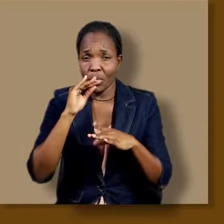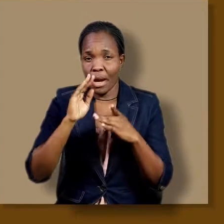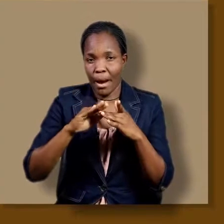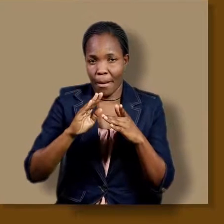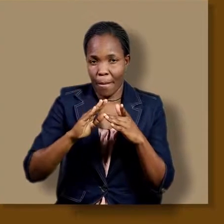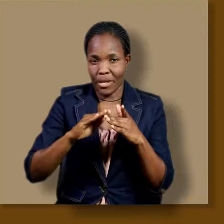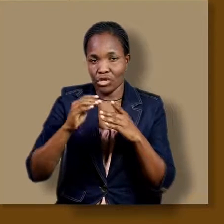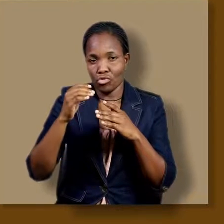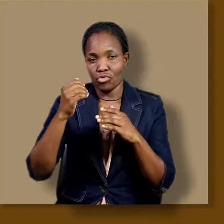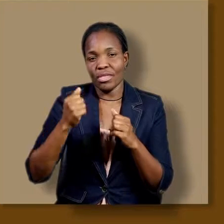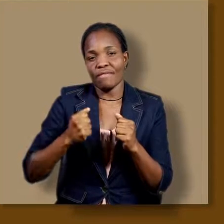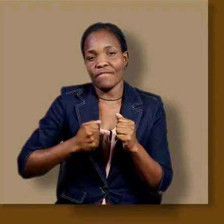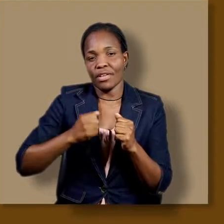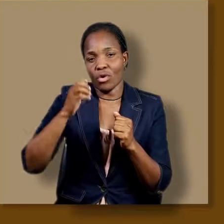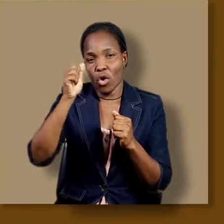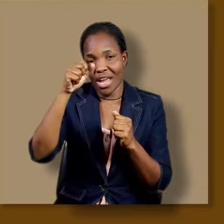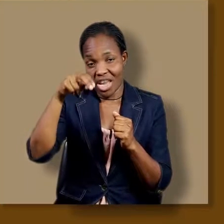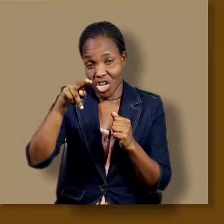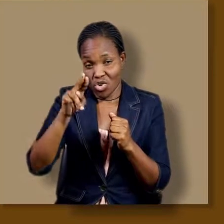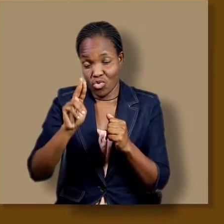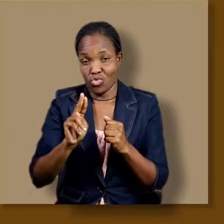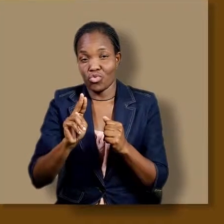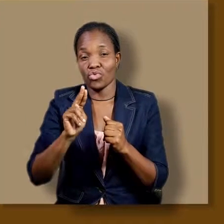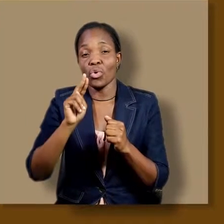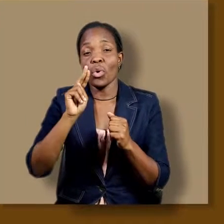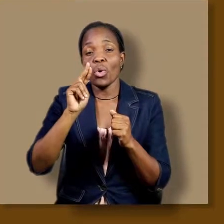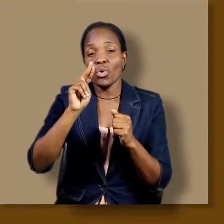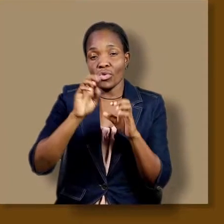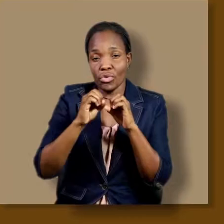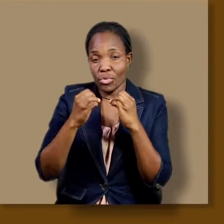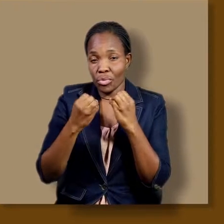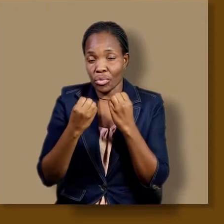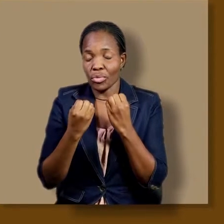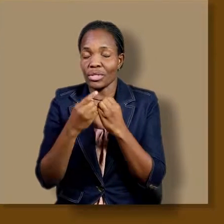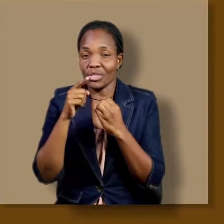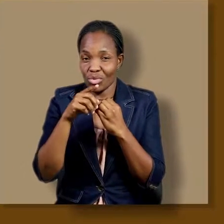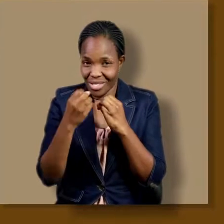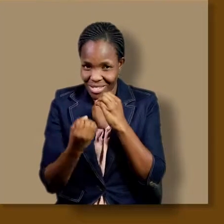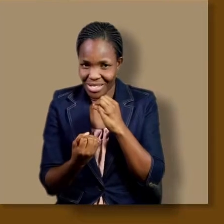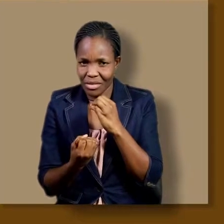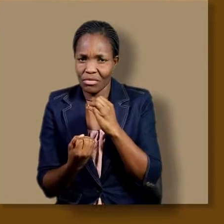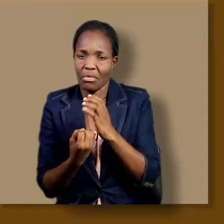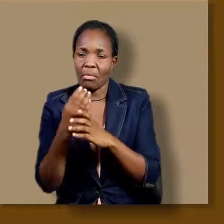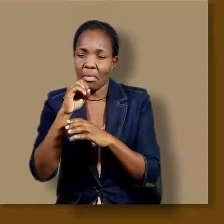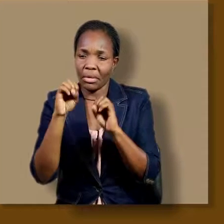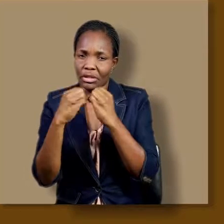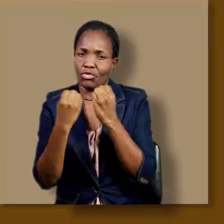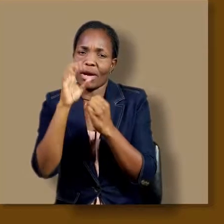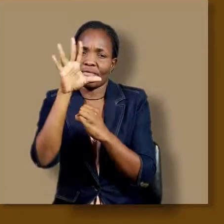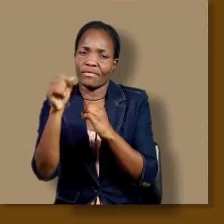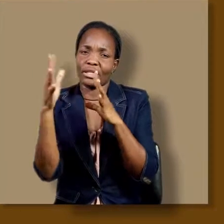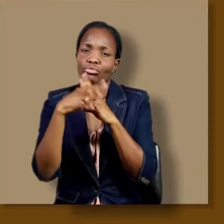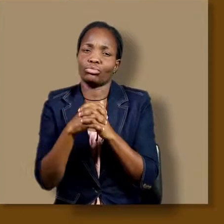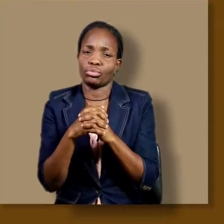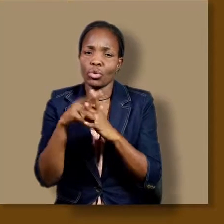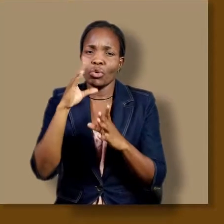about the father of the AU, the founding organization that was known as the Organization of African Unity.